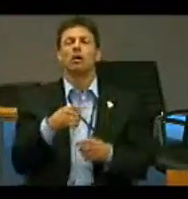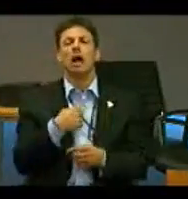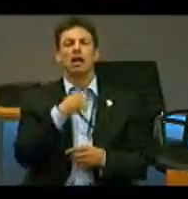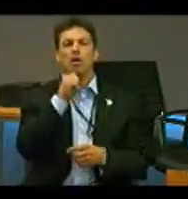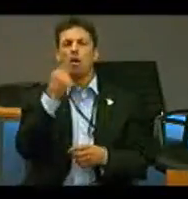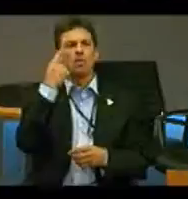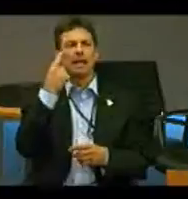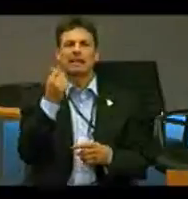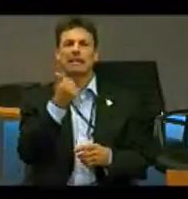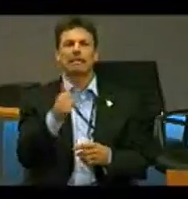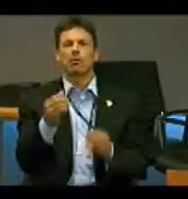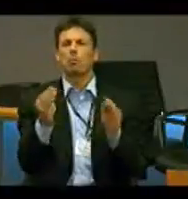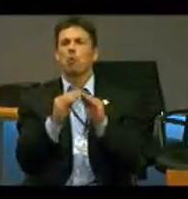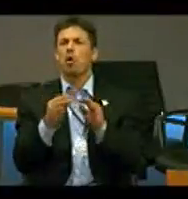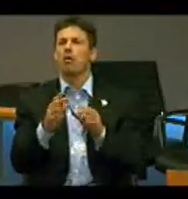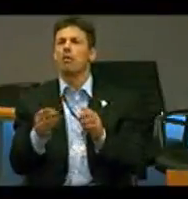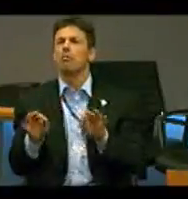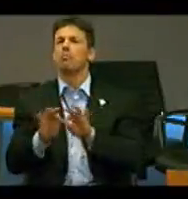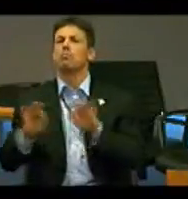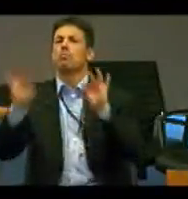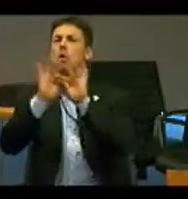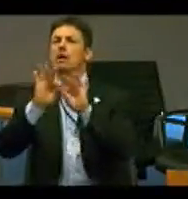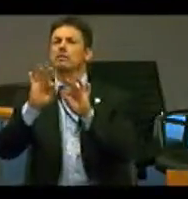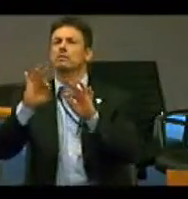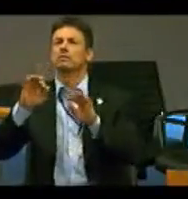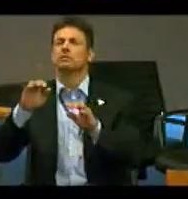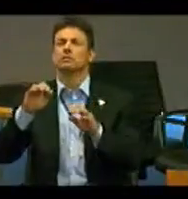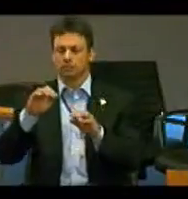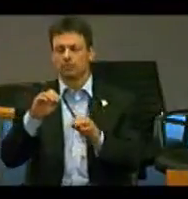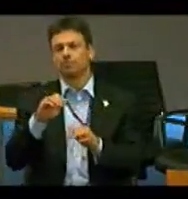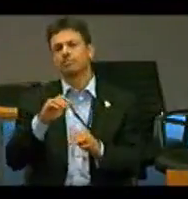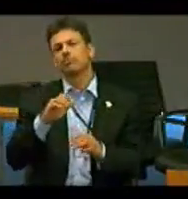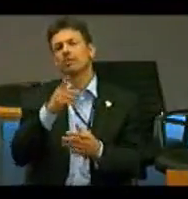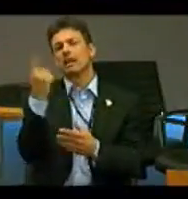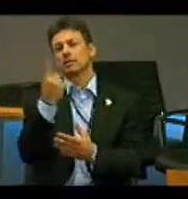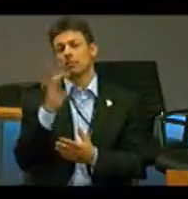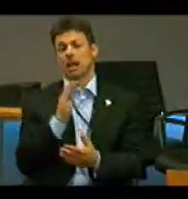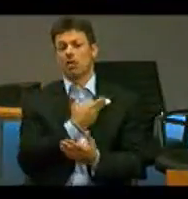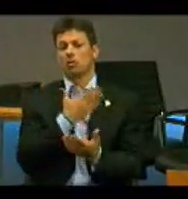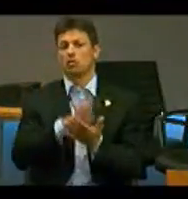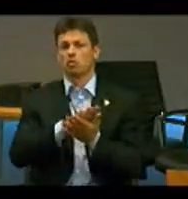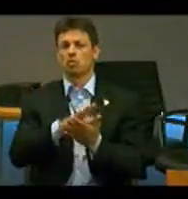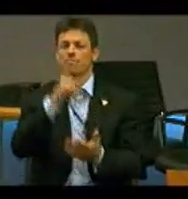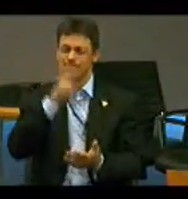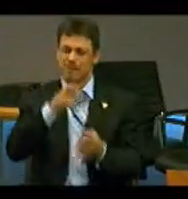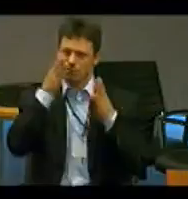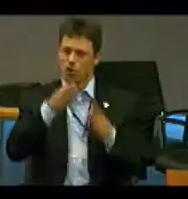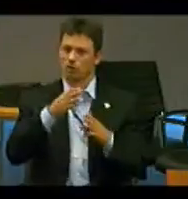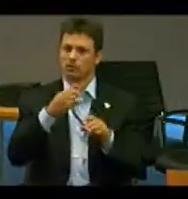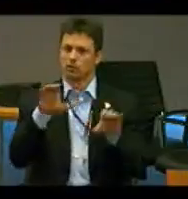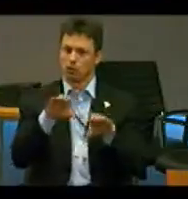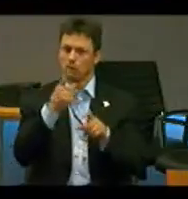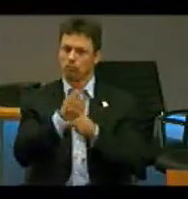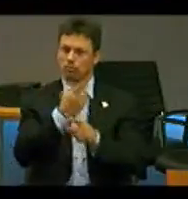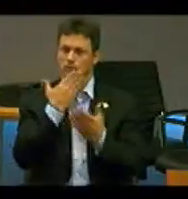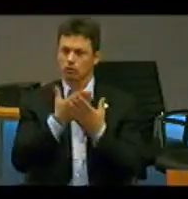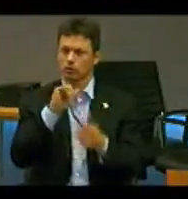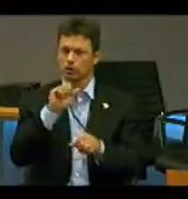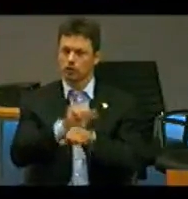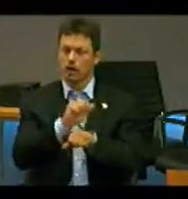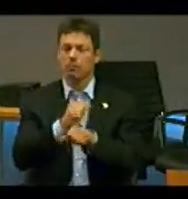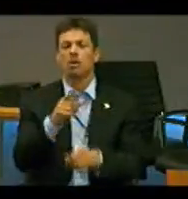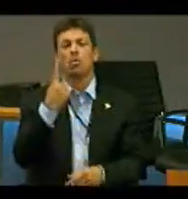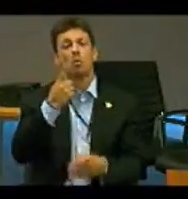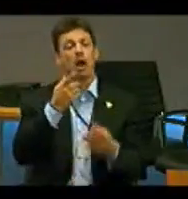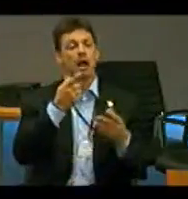come before the Commission. Discipline policy is something our schools have to get right. On the one hand, if disruptive